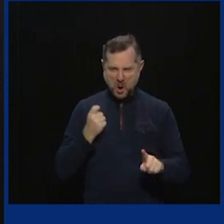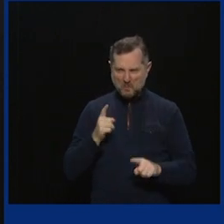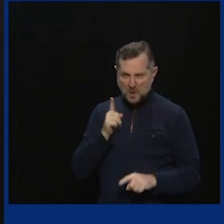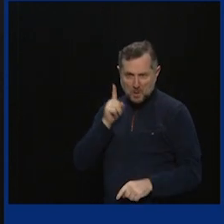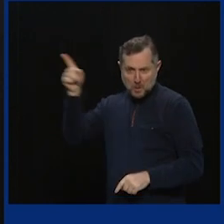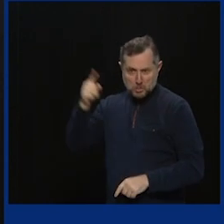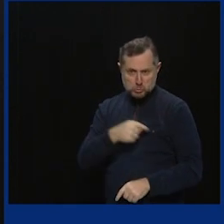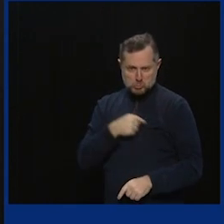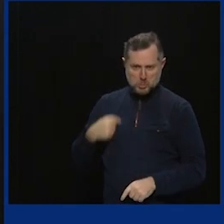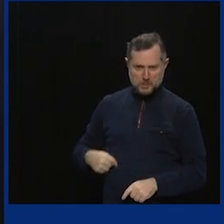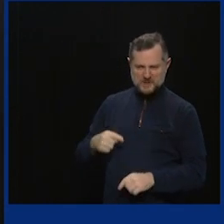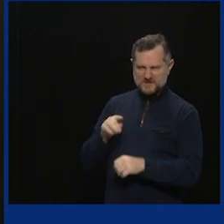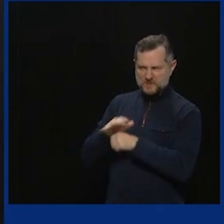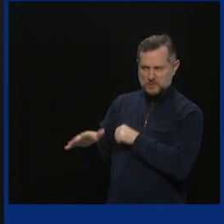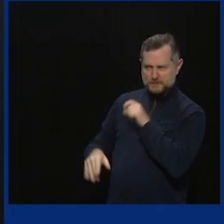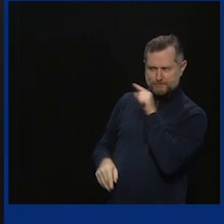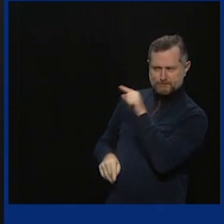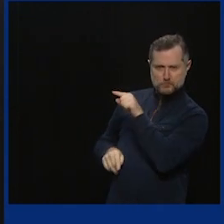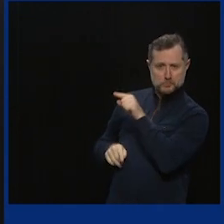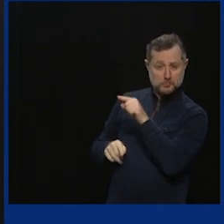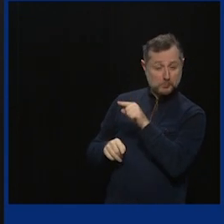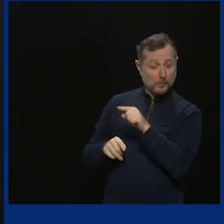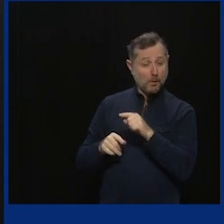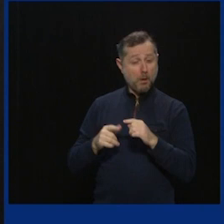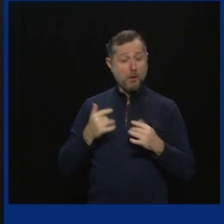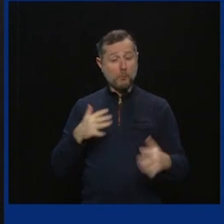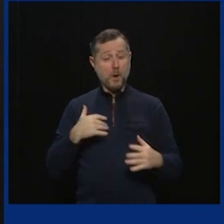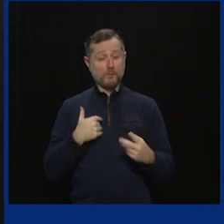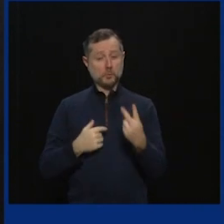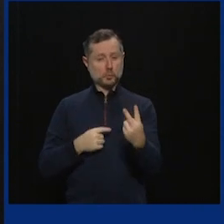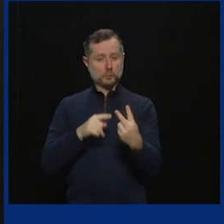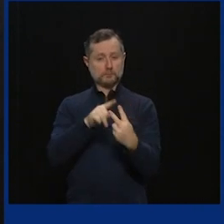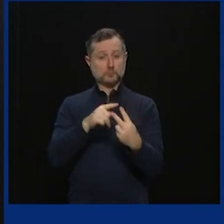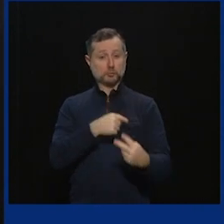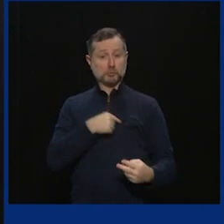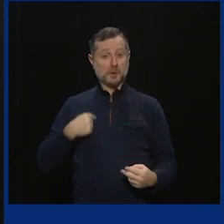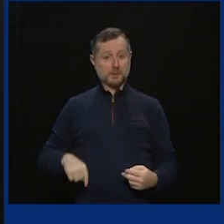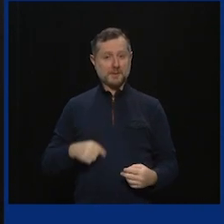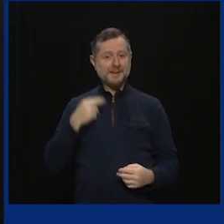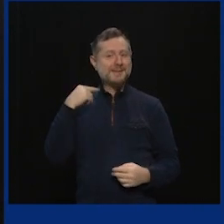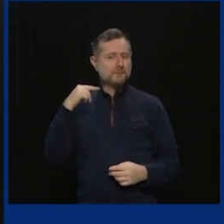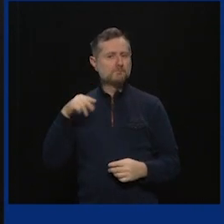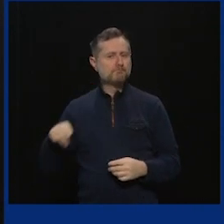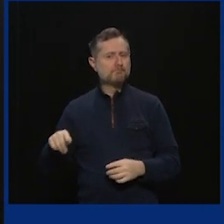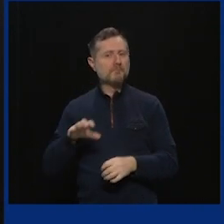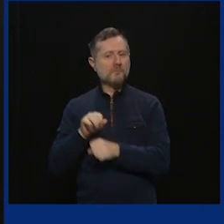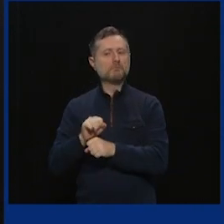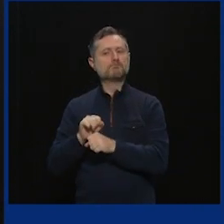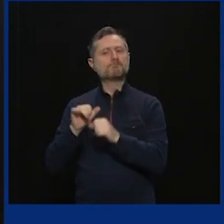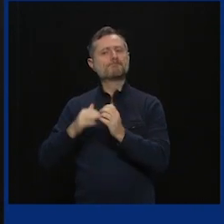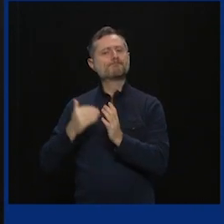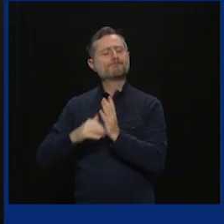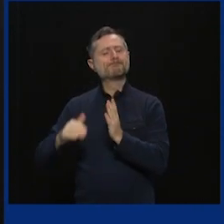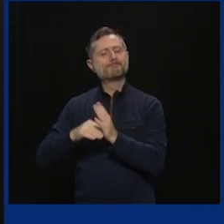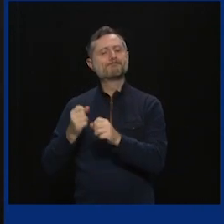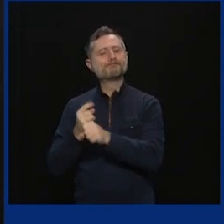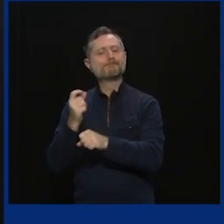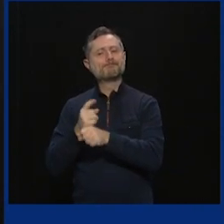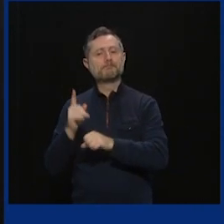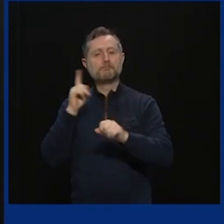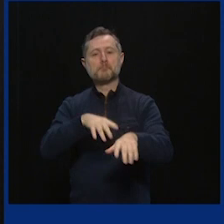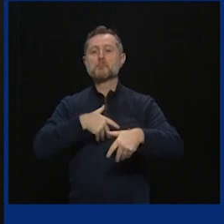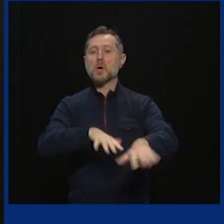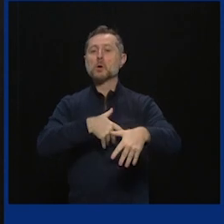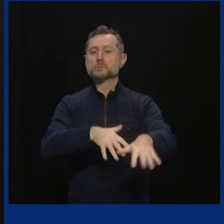I marched with my 2 Chinese nieces because it's our tradition to always go to the Lunar New Year parade. I stopped for bubble tea, and it